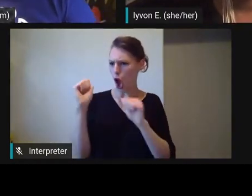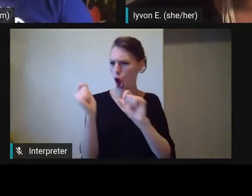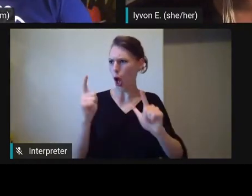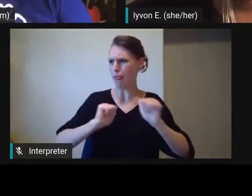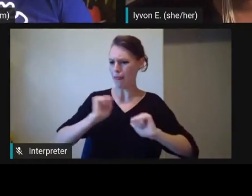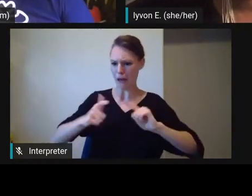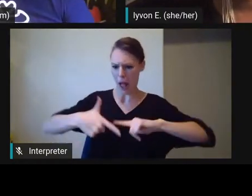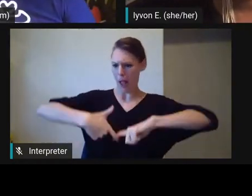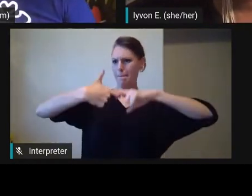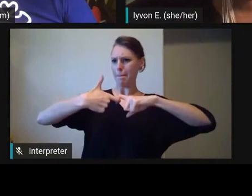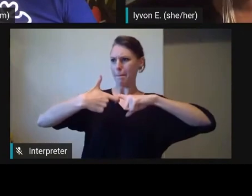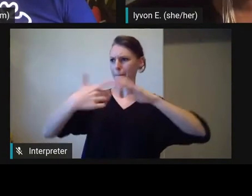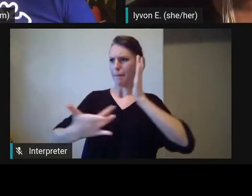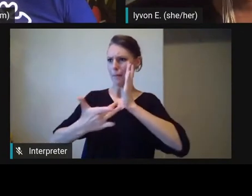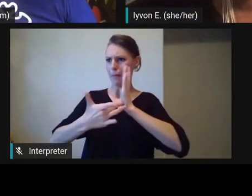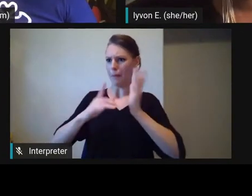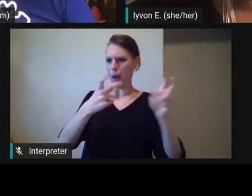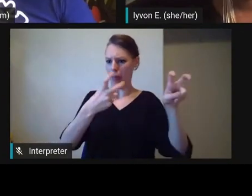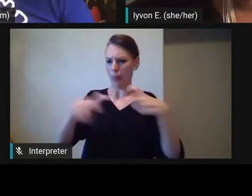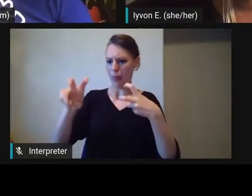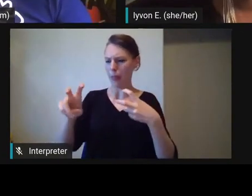really, really interesting